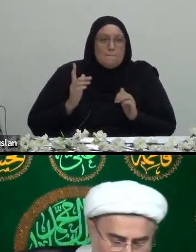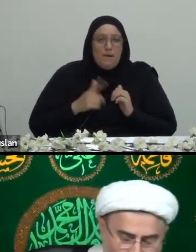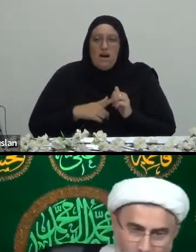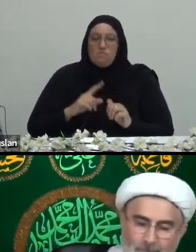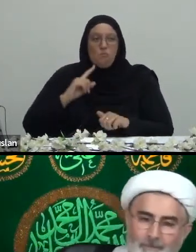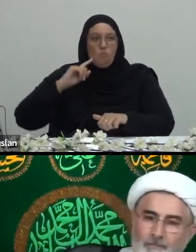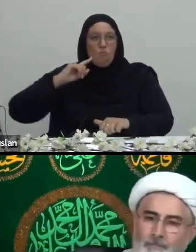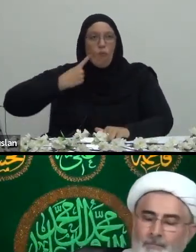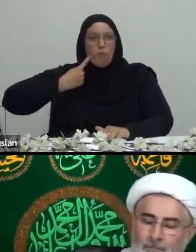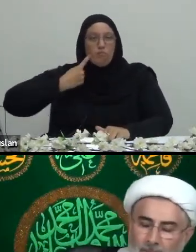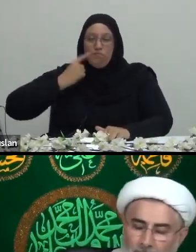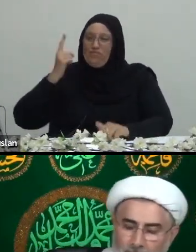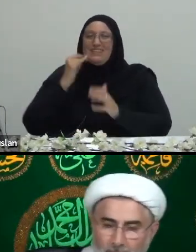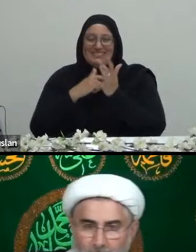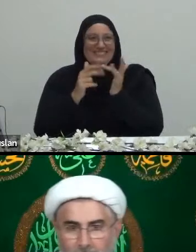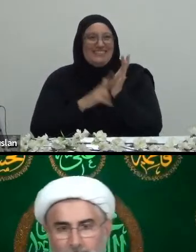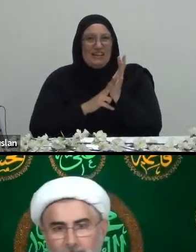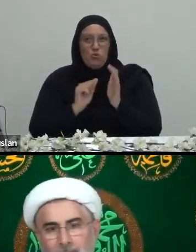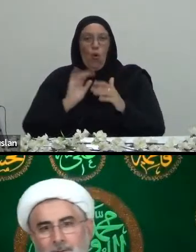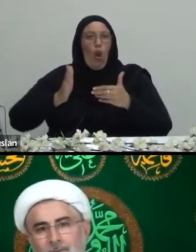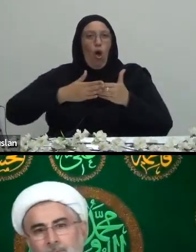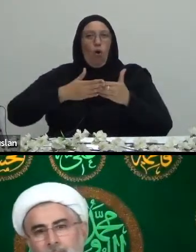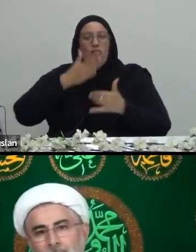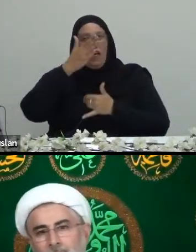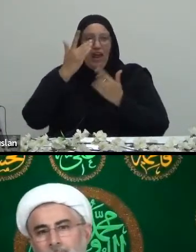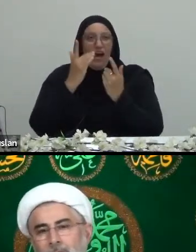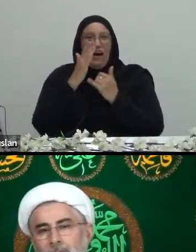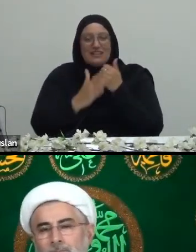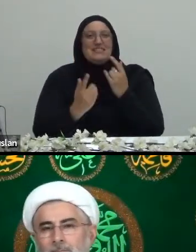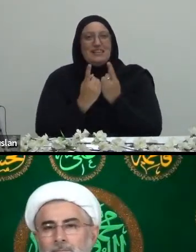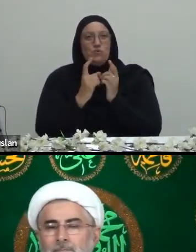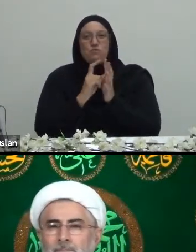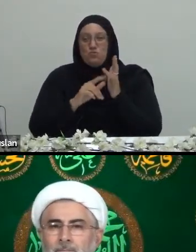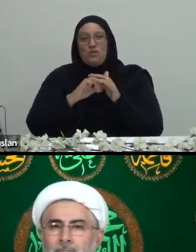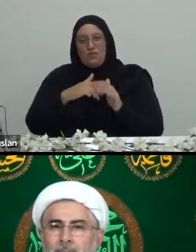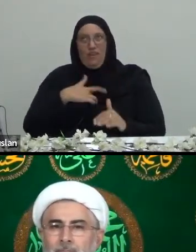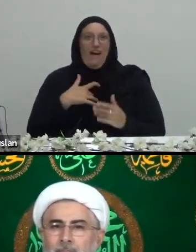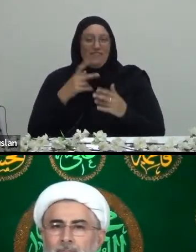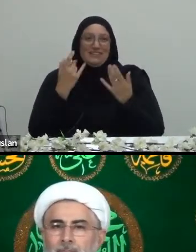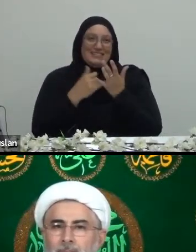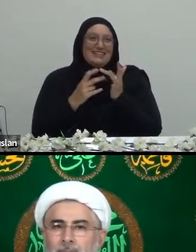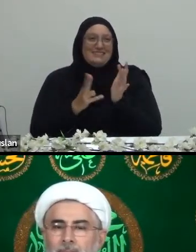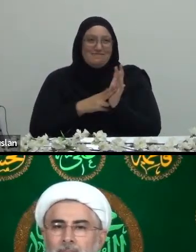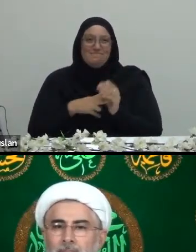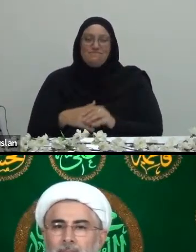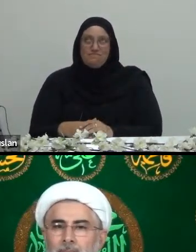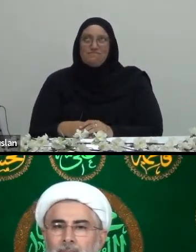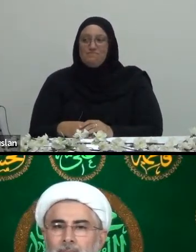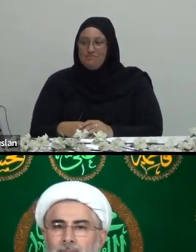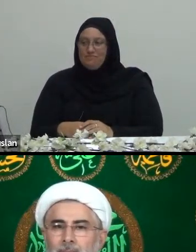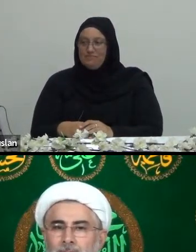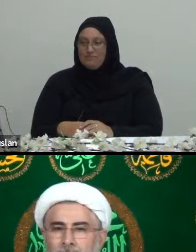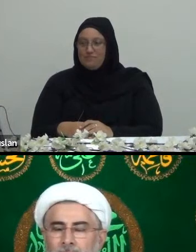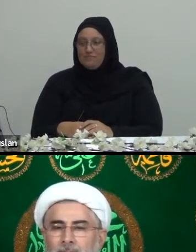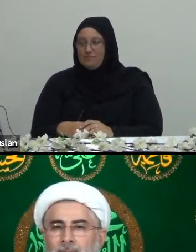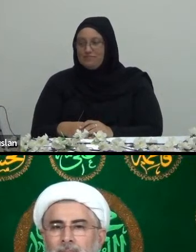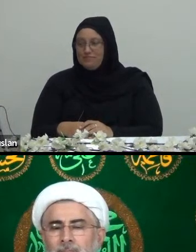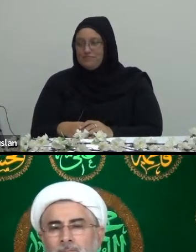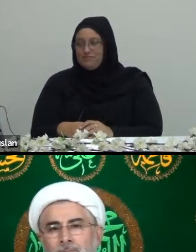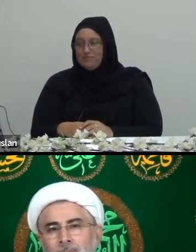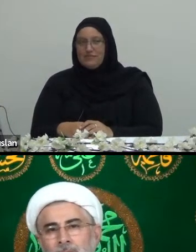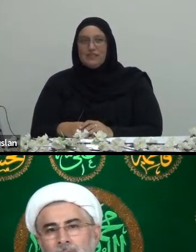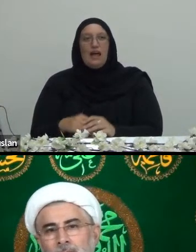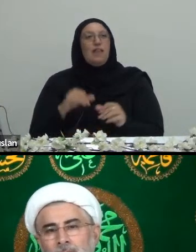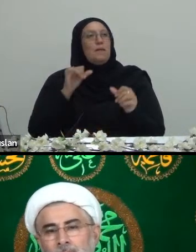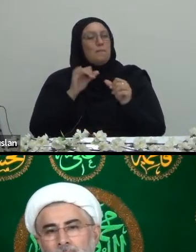area, I think you mentioned earlier that the best way to distribute your estate is to do it while